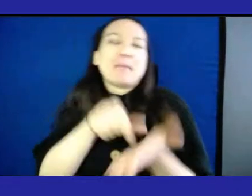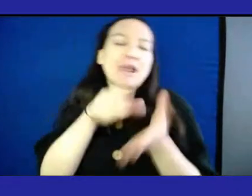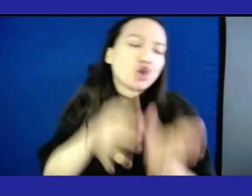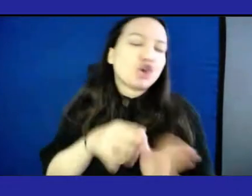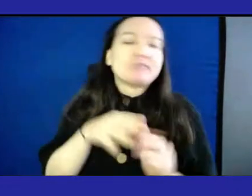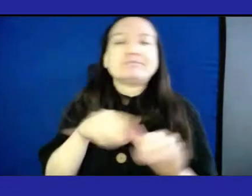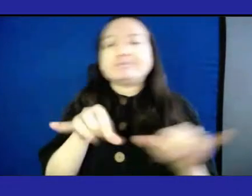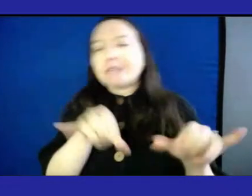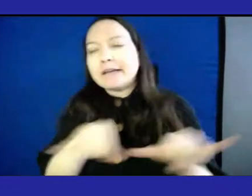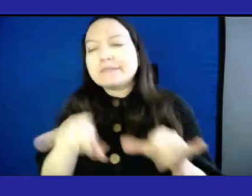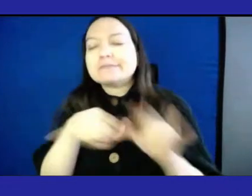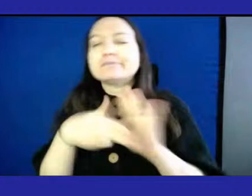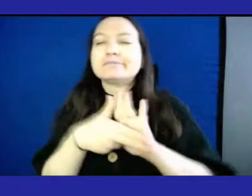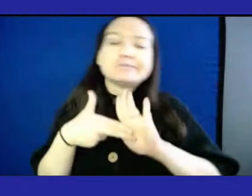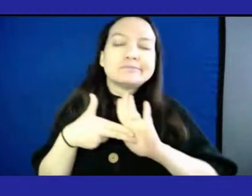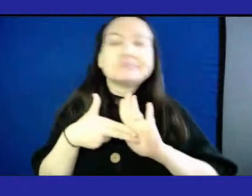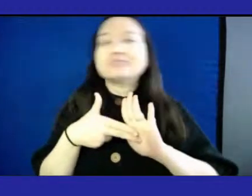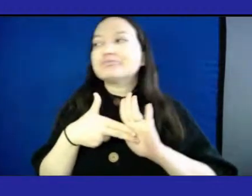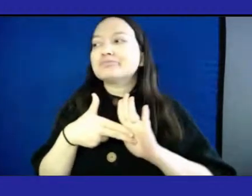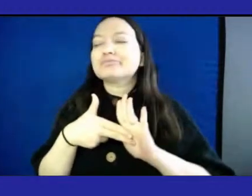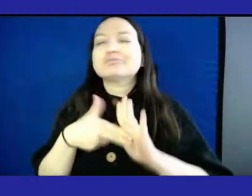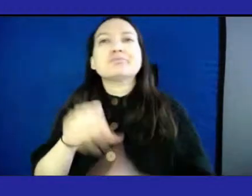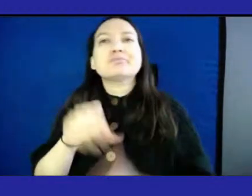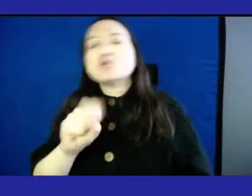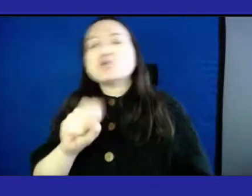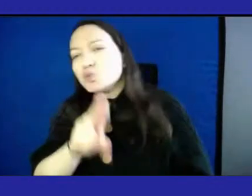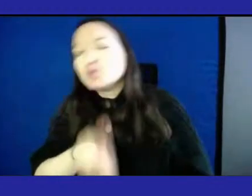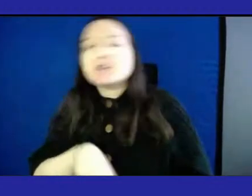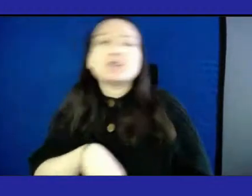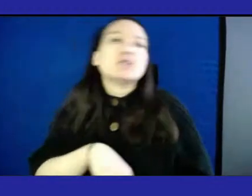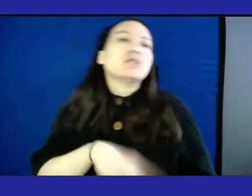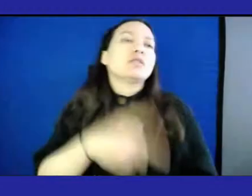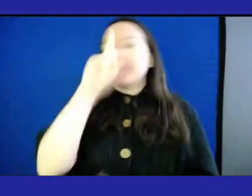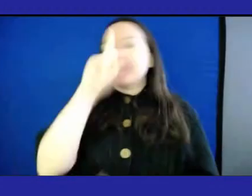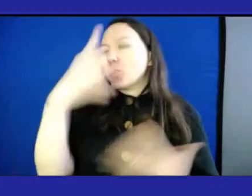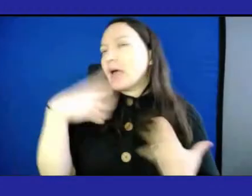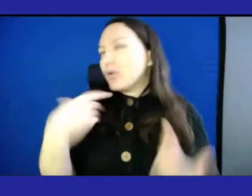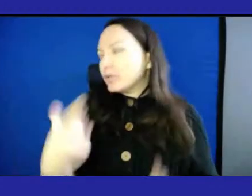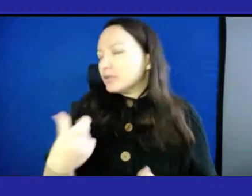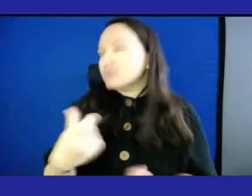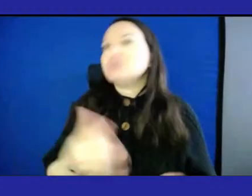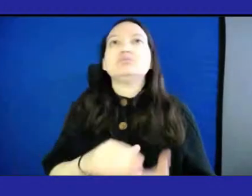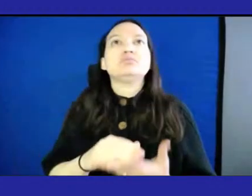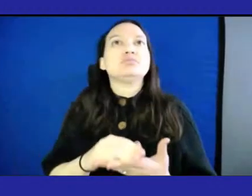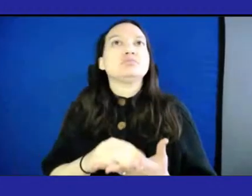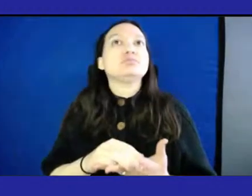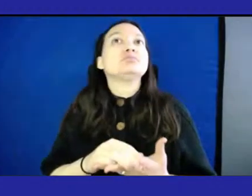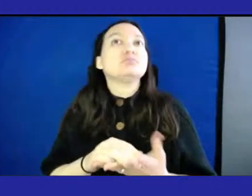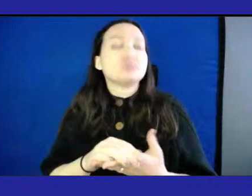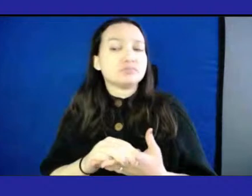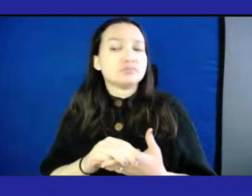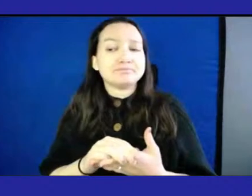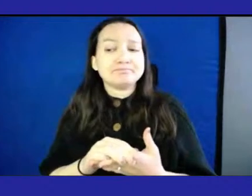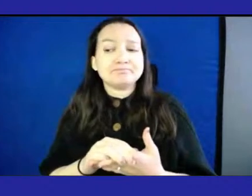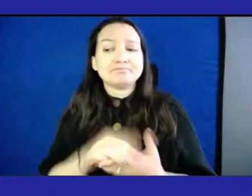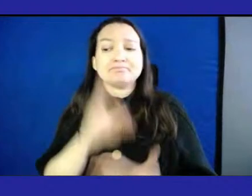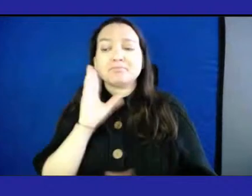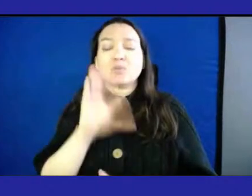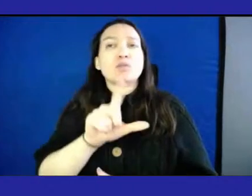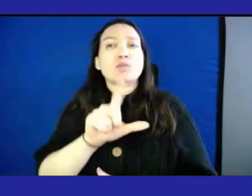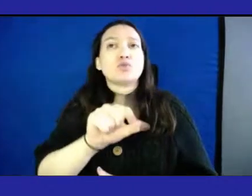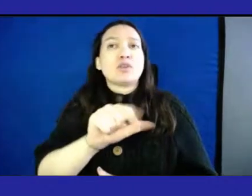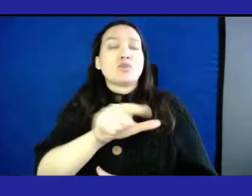or substance abuse, mental health? Um, and so that will be a 2024 goal